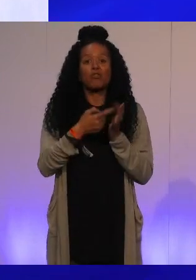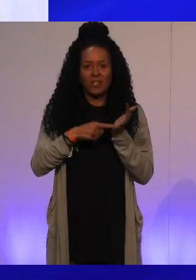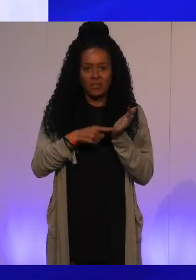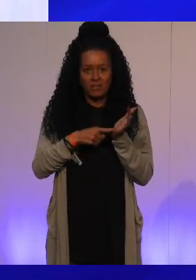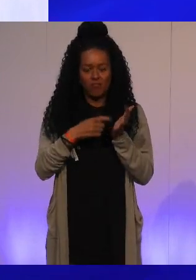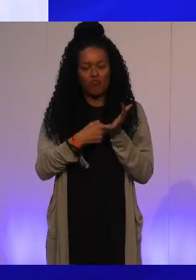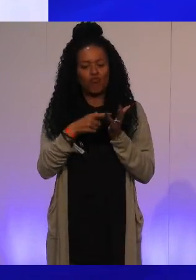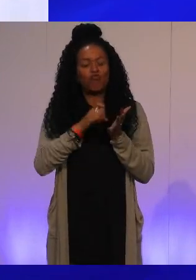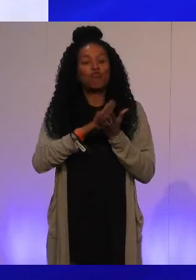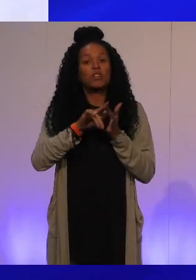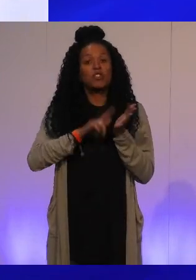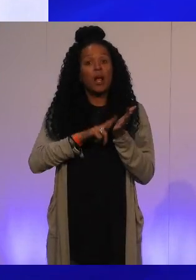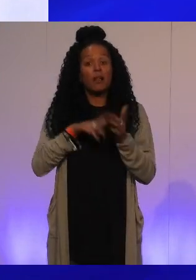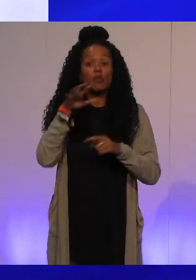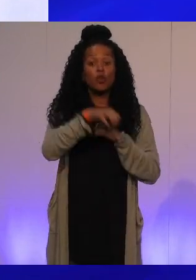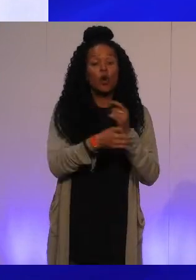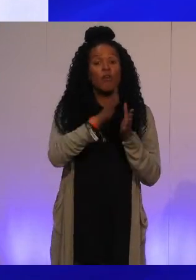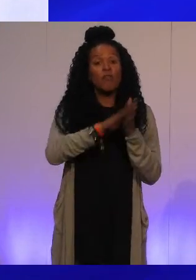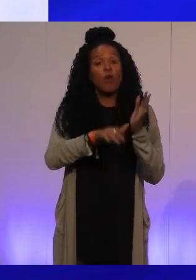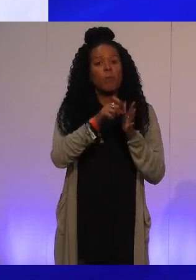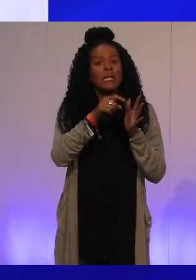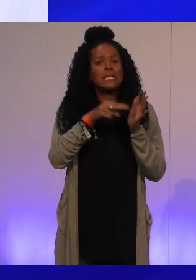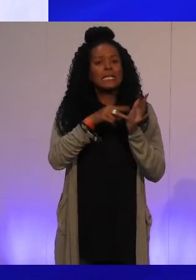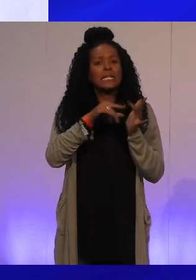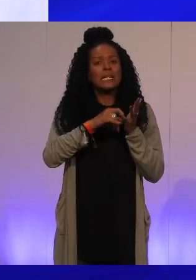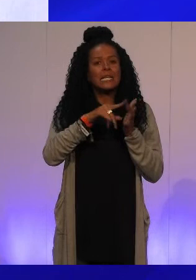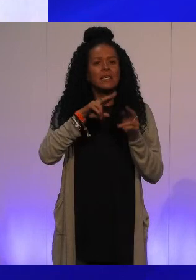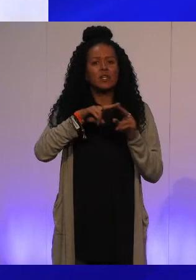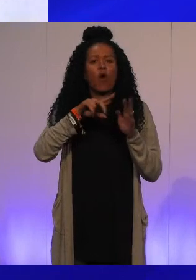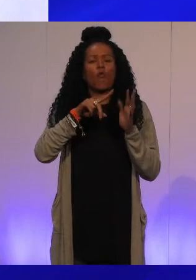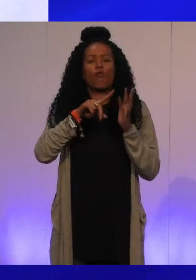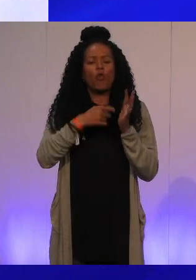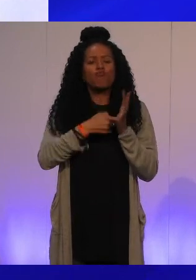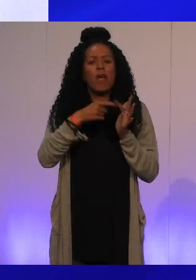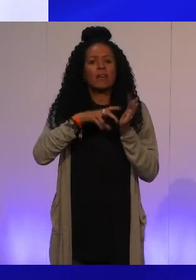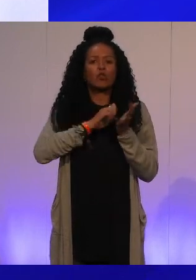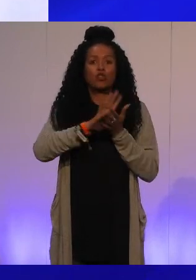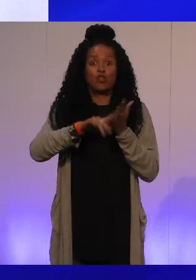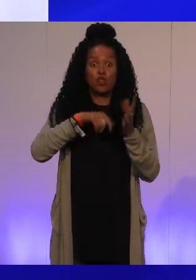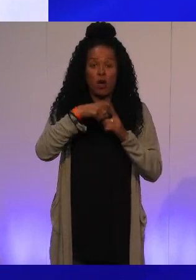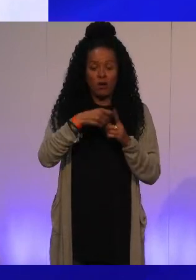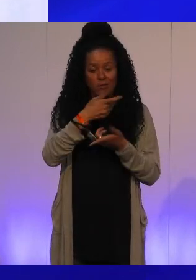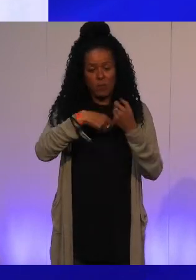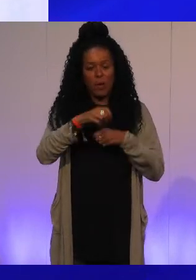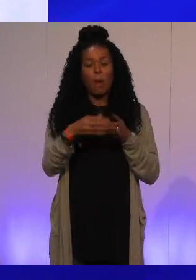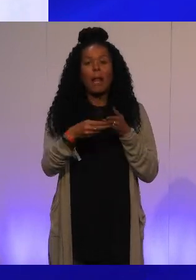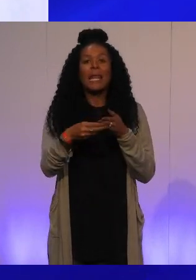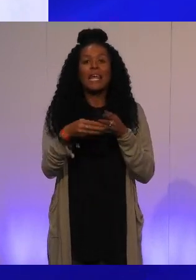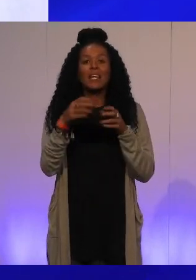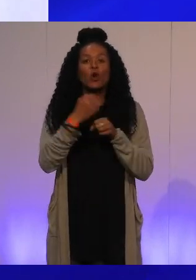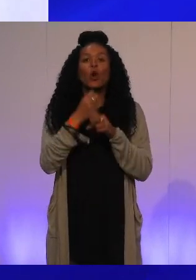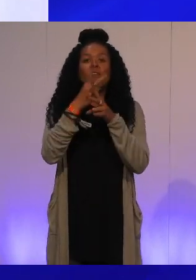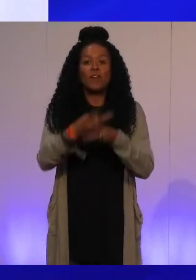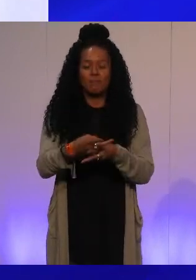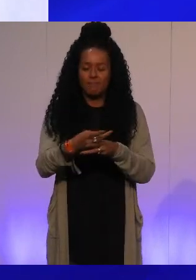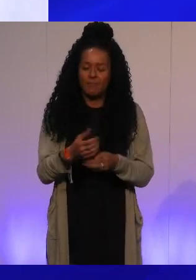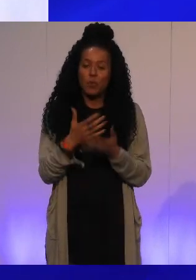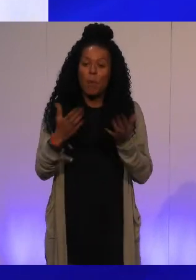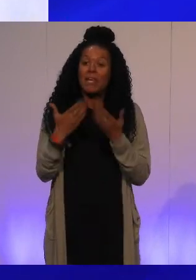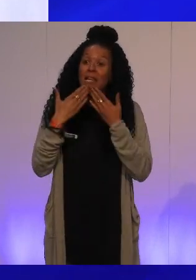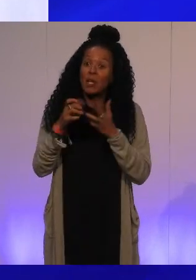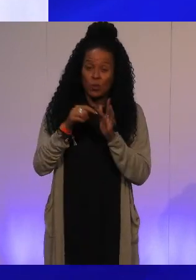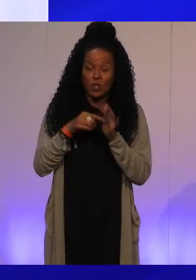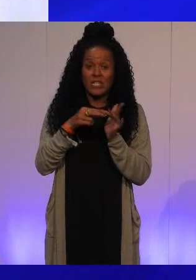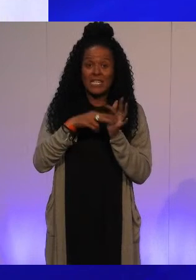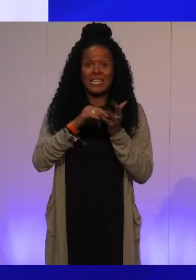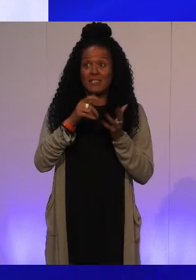to take over from Denise Veremchuk as lead governor. So firstly, let me say a big thank you to Denise